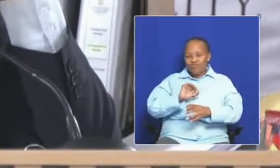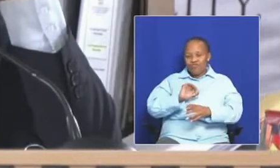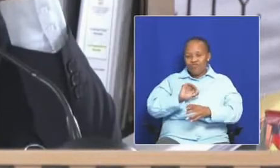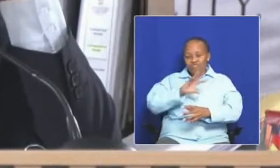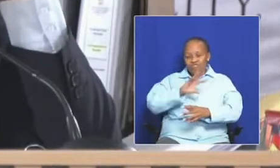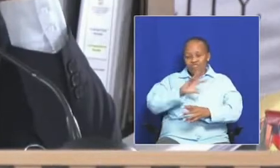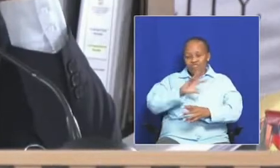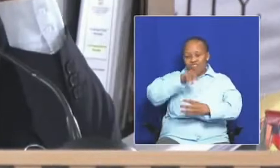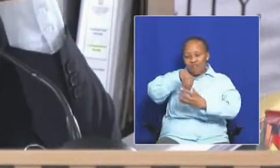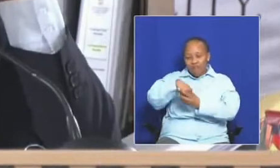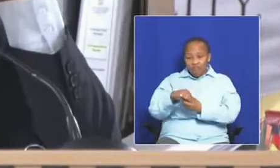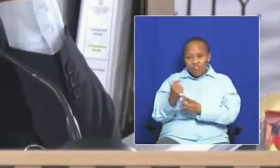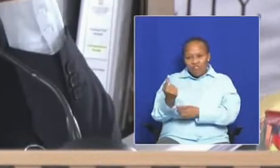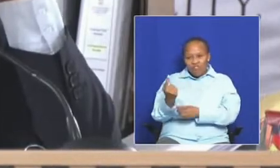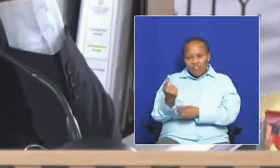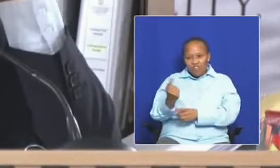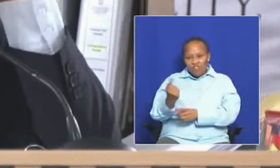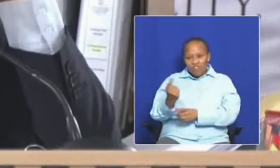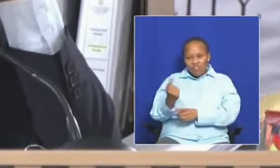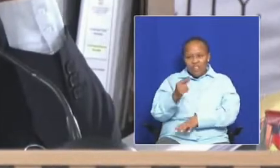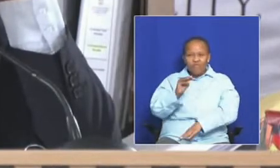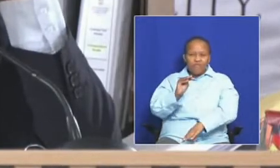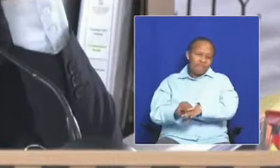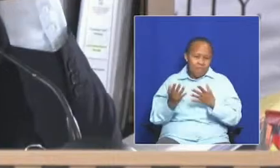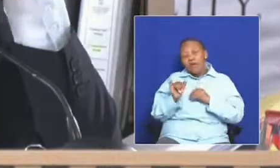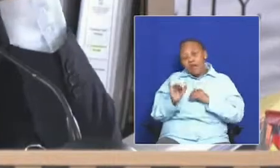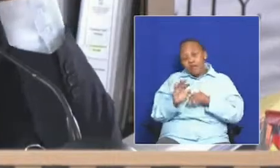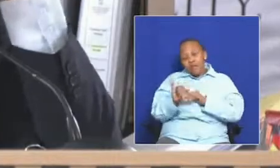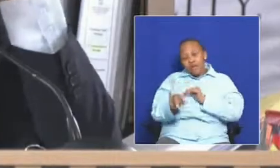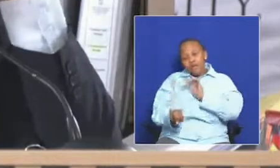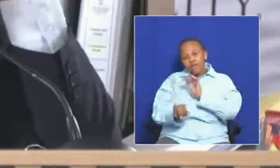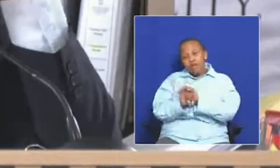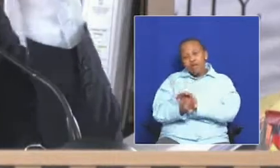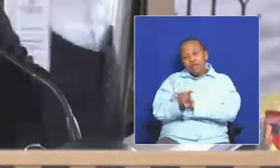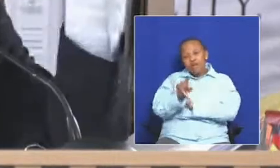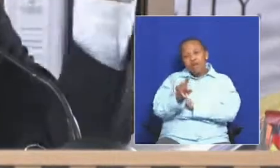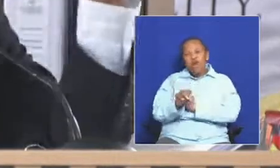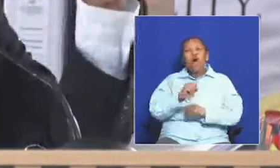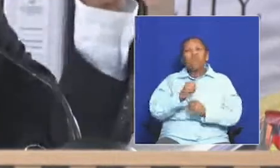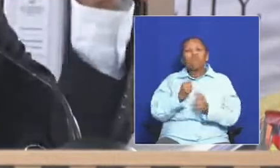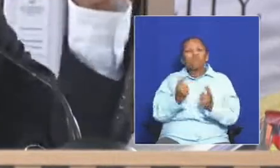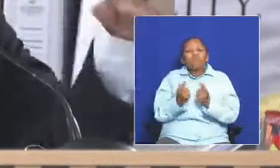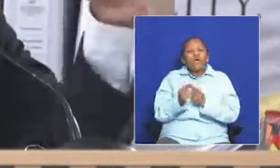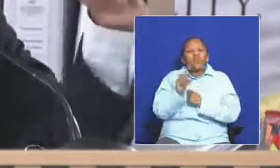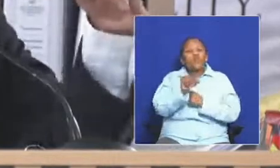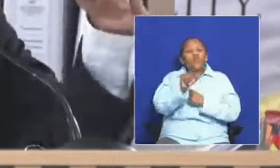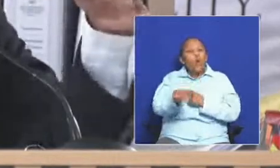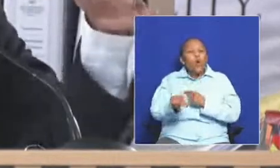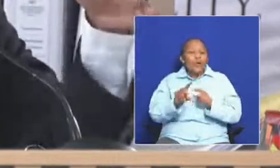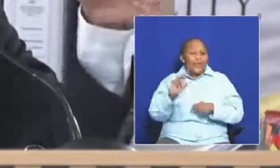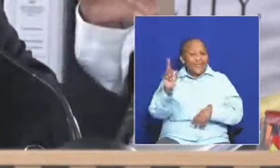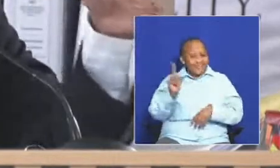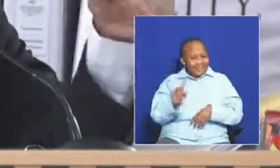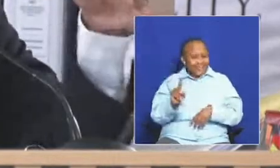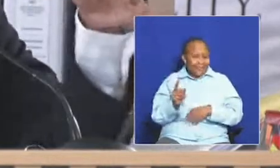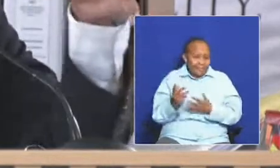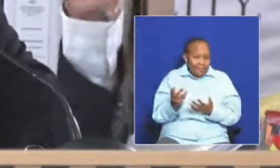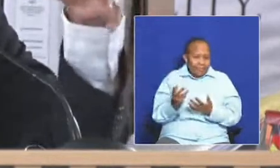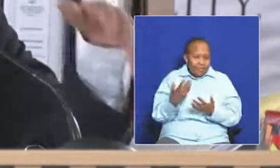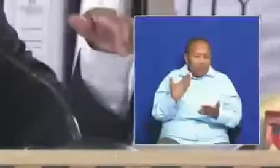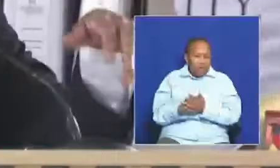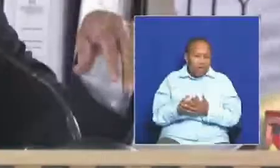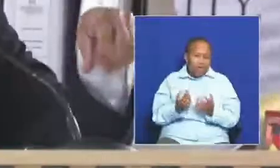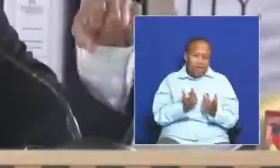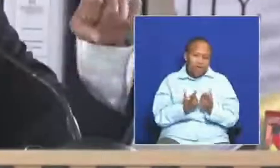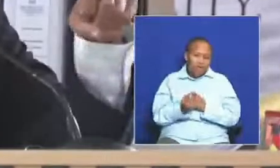least you had identified the offense, then the chair considered your fear